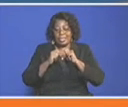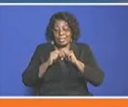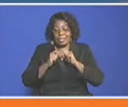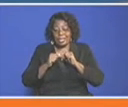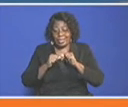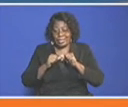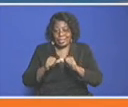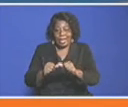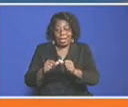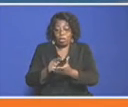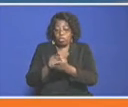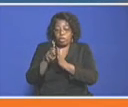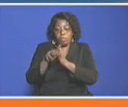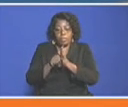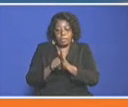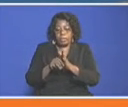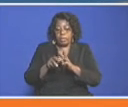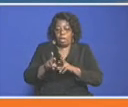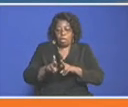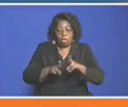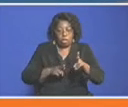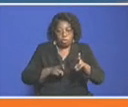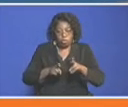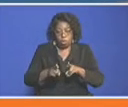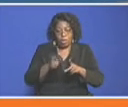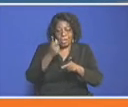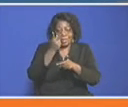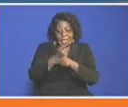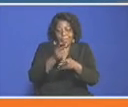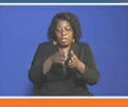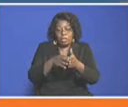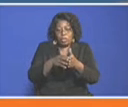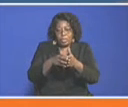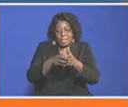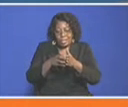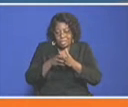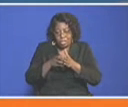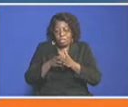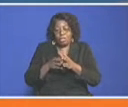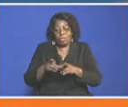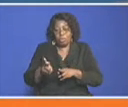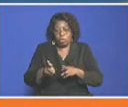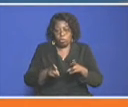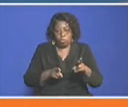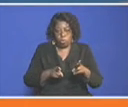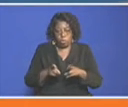regime to manage and keep those conditions under control.